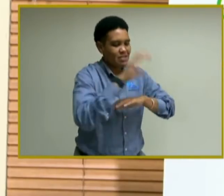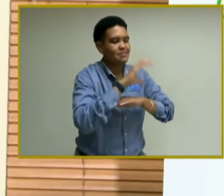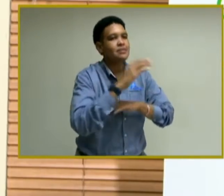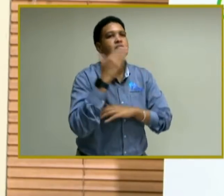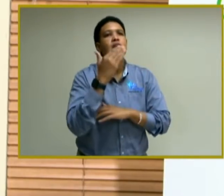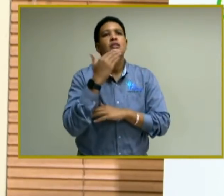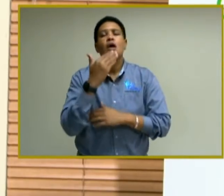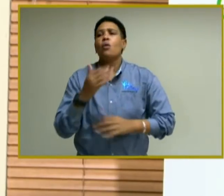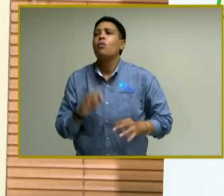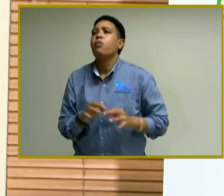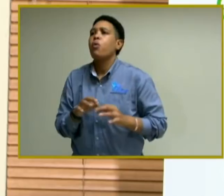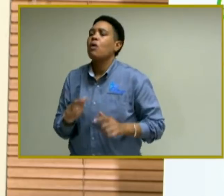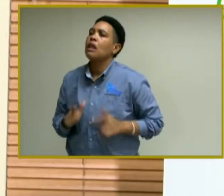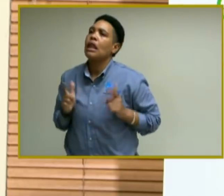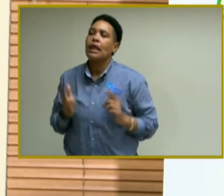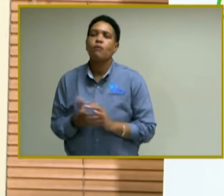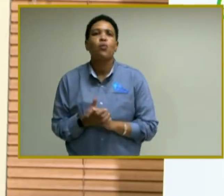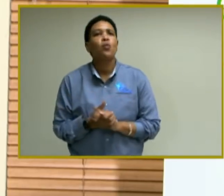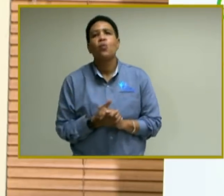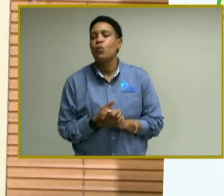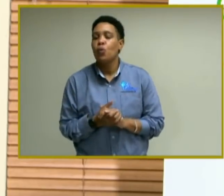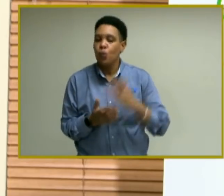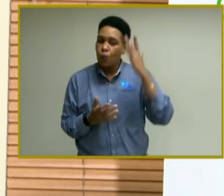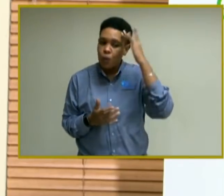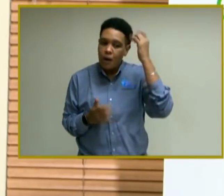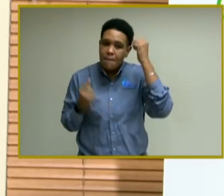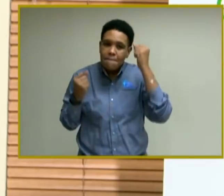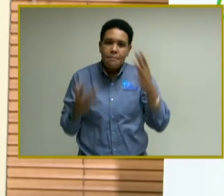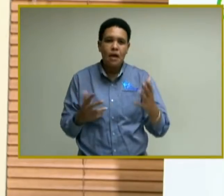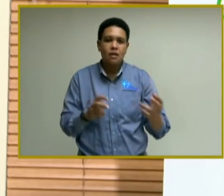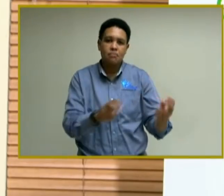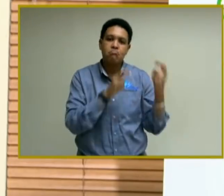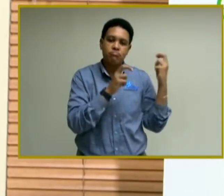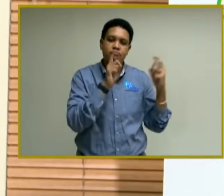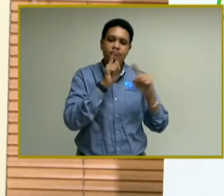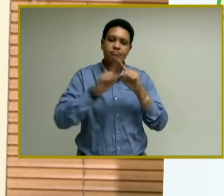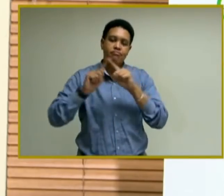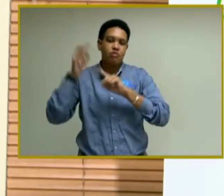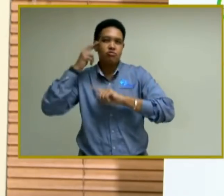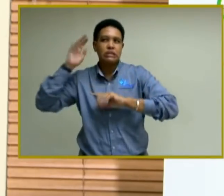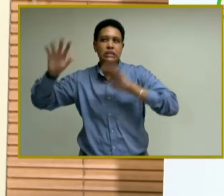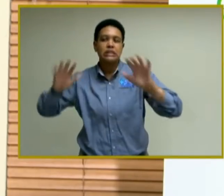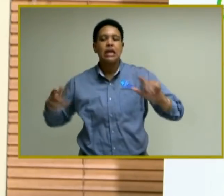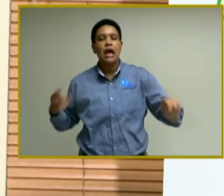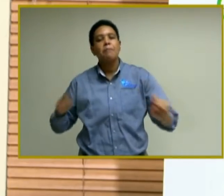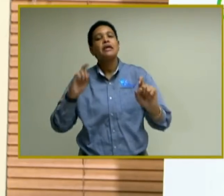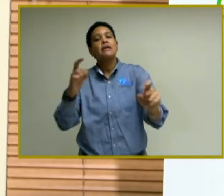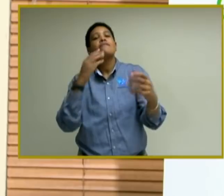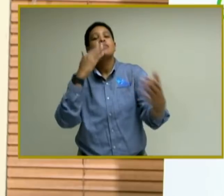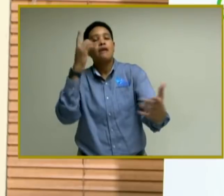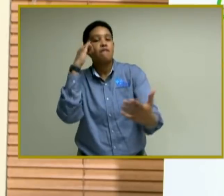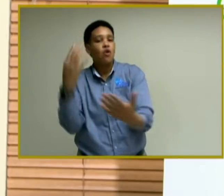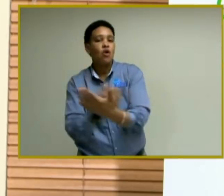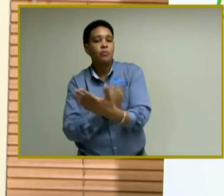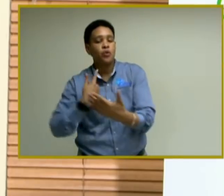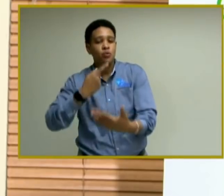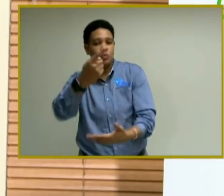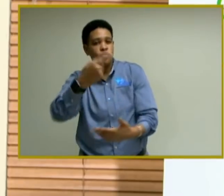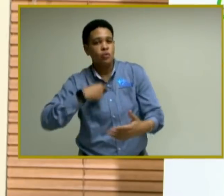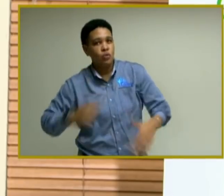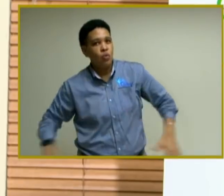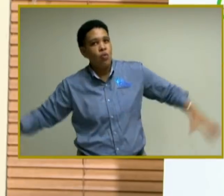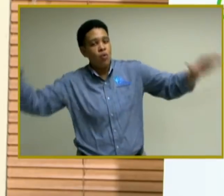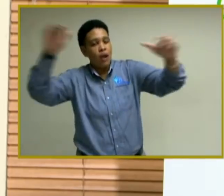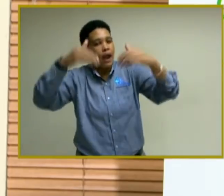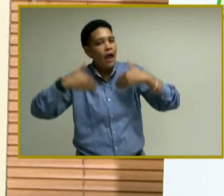life, because many have passed for various reasons. Give thanks for the opportunity that we have